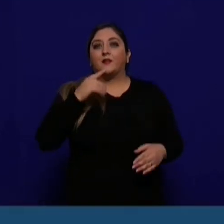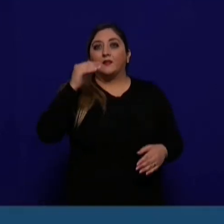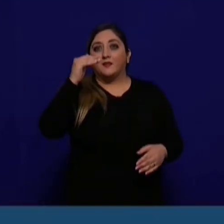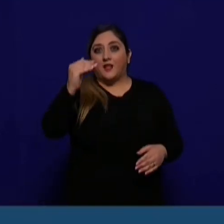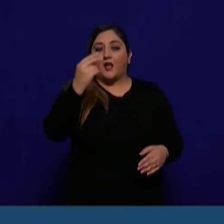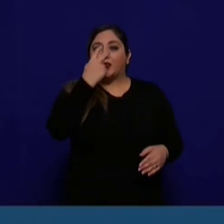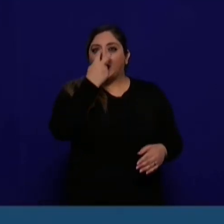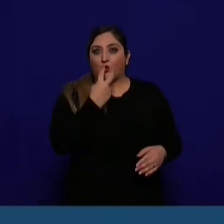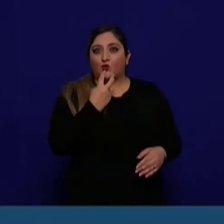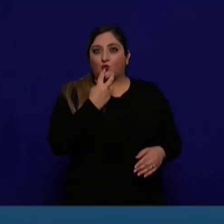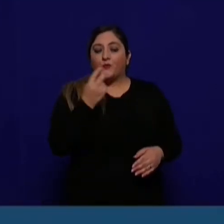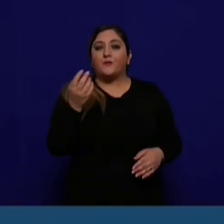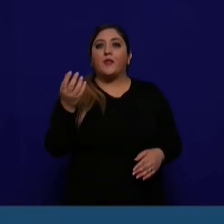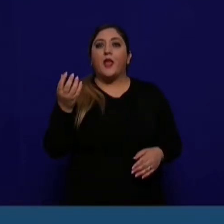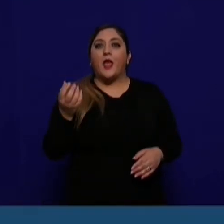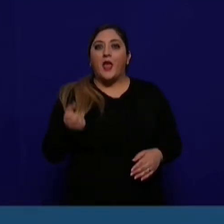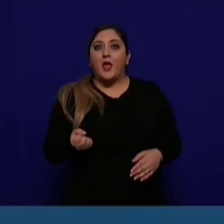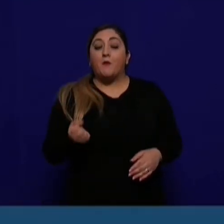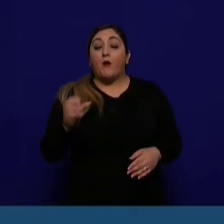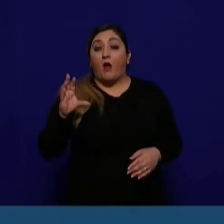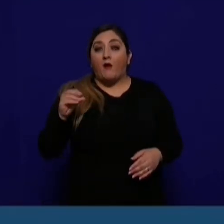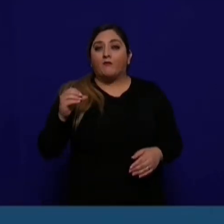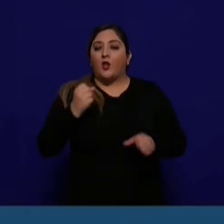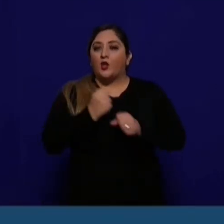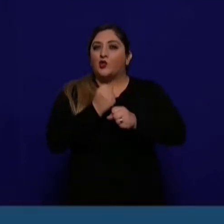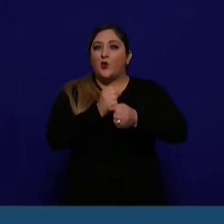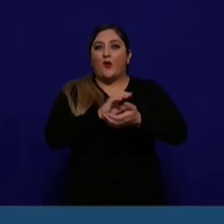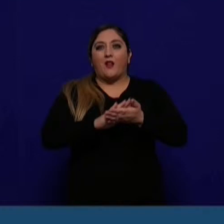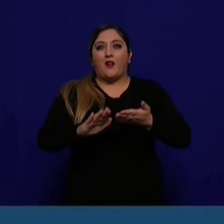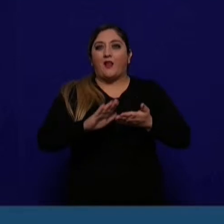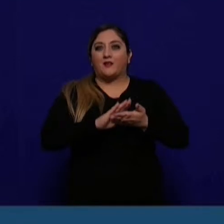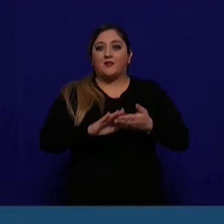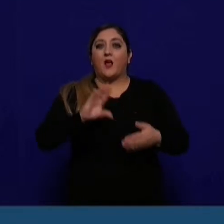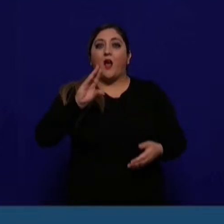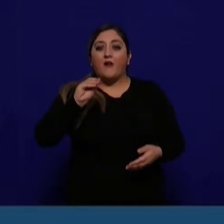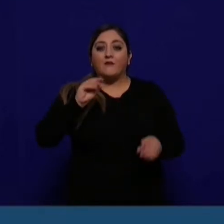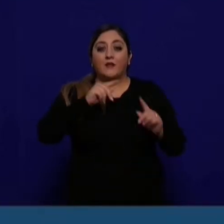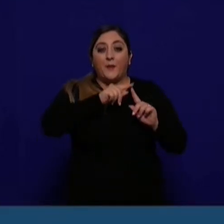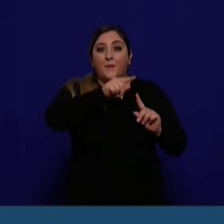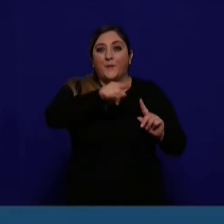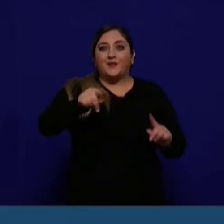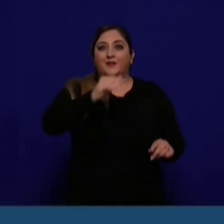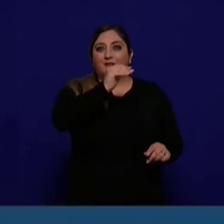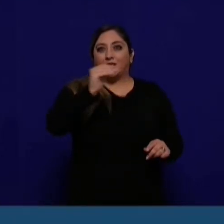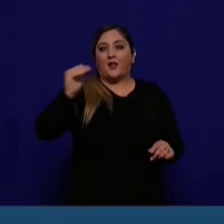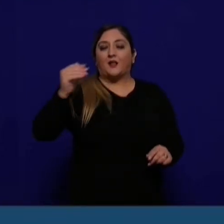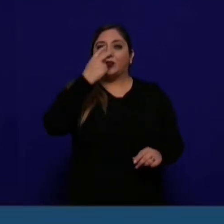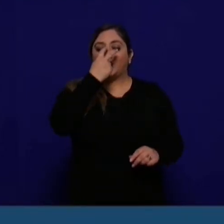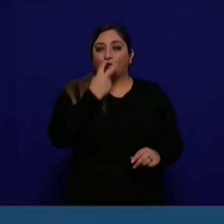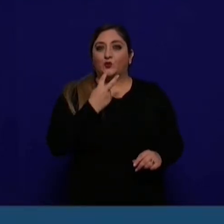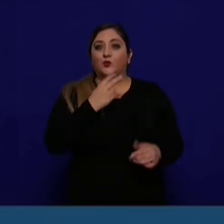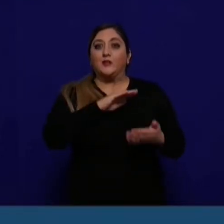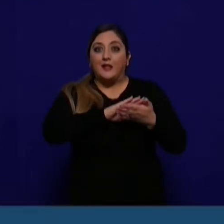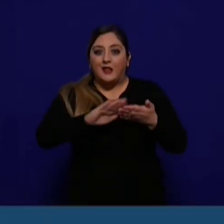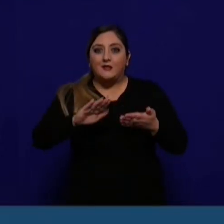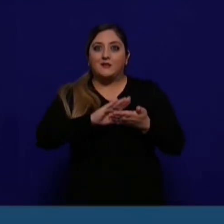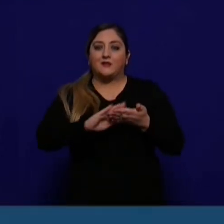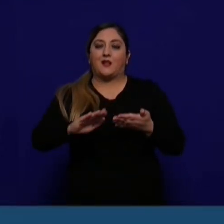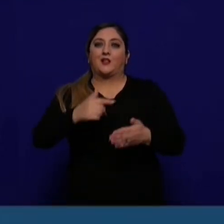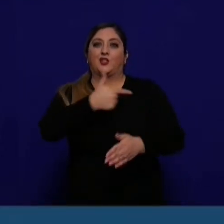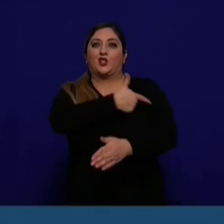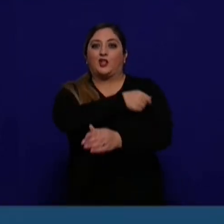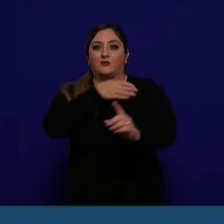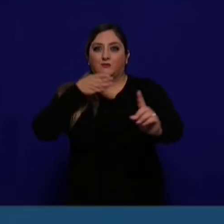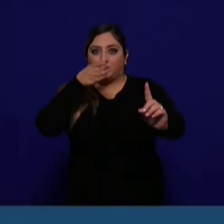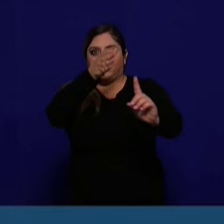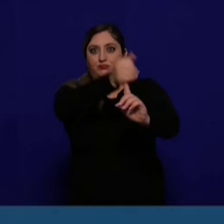hawnhekk issa għandna avvanz tajjeb ħafna għaliex għandna l-maġġor parti ta' djar tal-anzjani li dawn laħqu dak it-target ta'